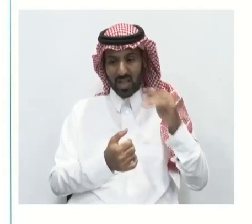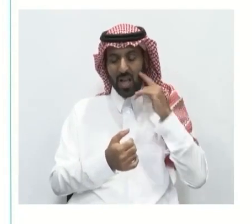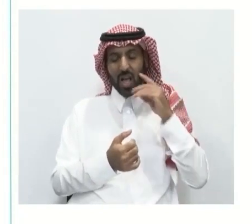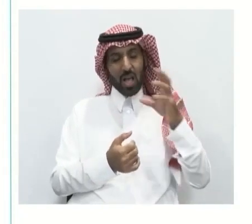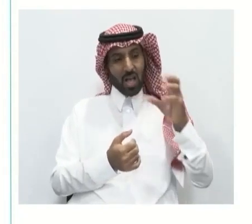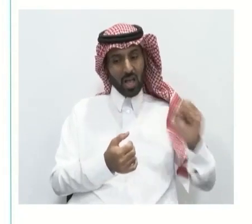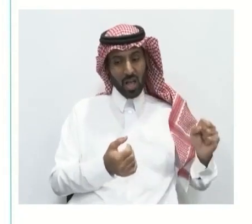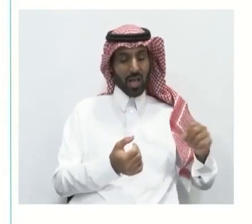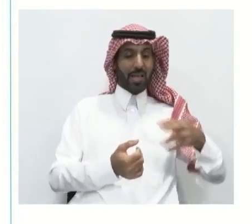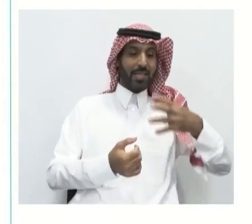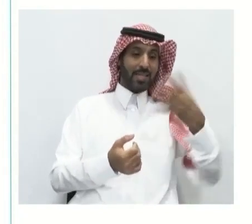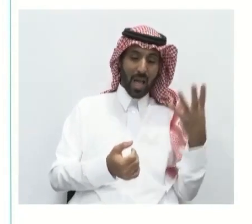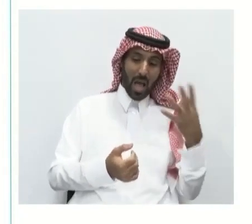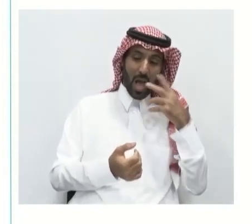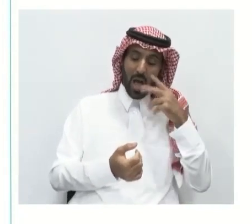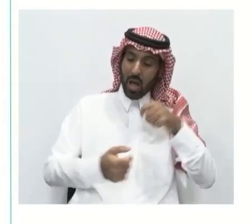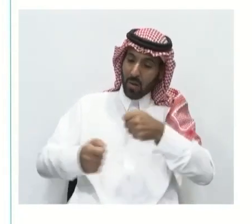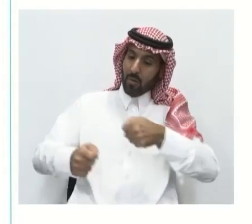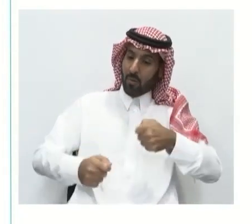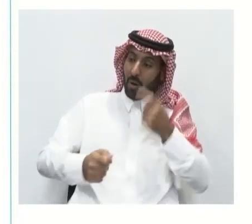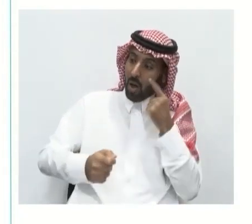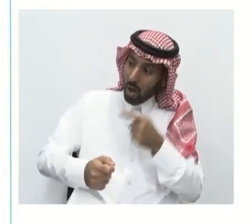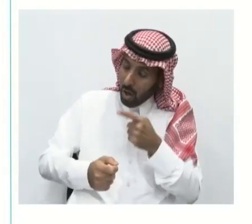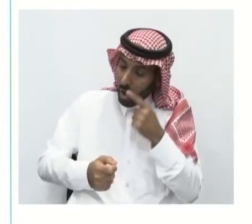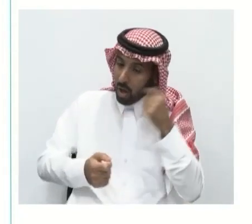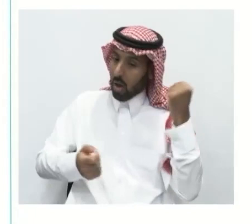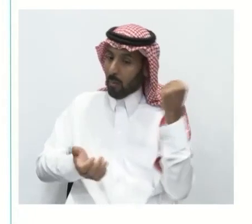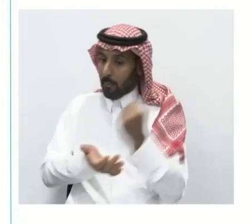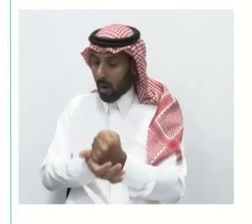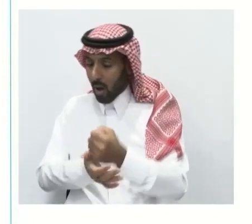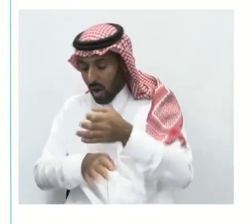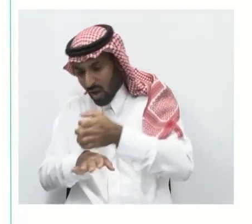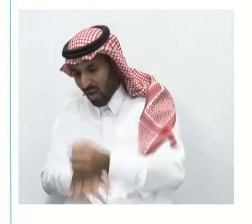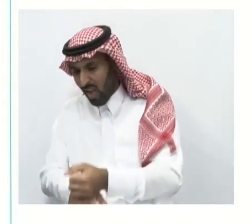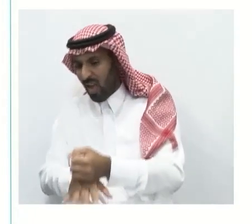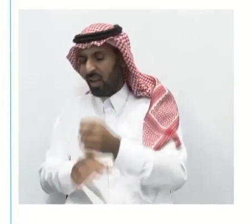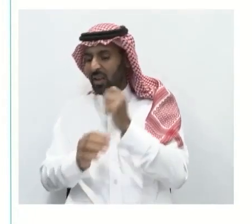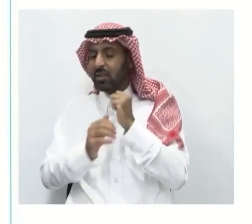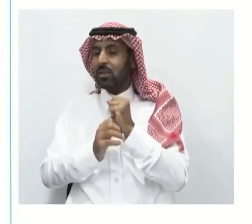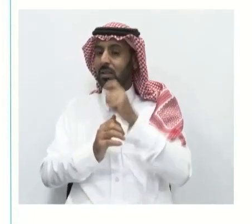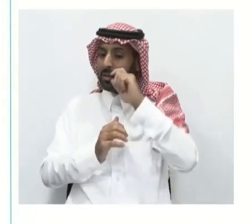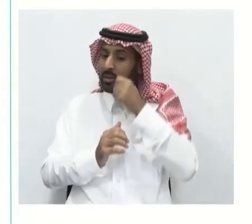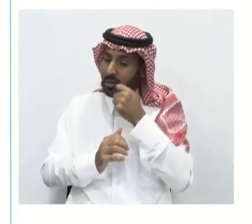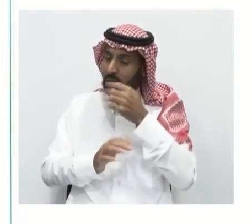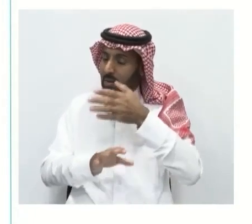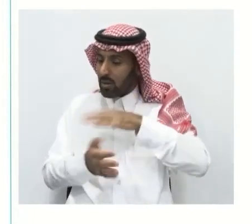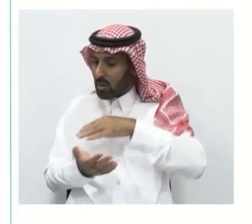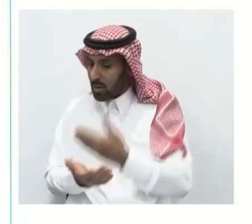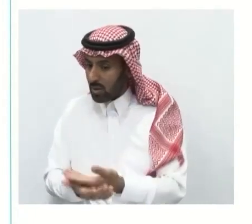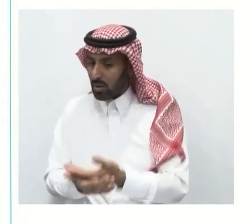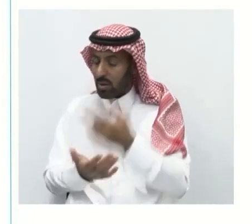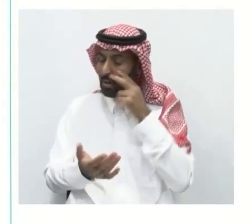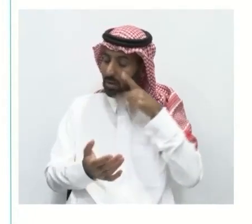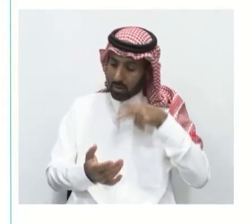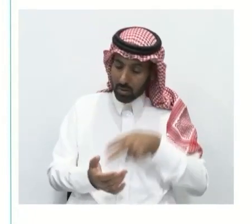the janitor found a terrible sight, a man with a knife in his back lying in one of the lanes. Detective Combs quickly arrived